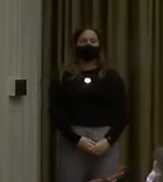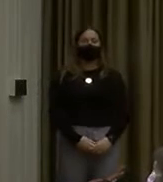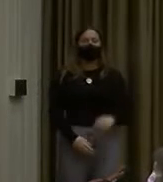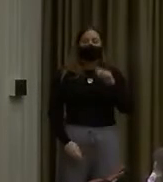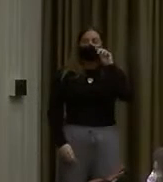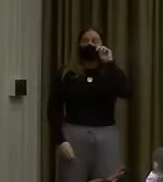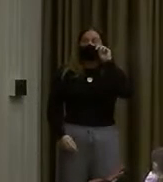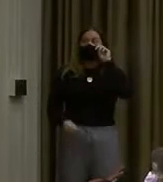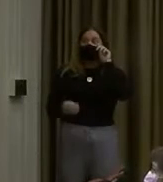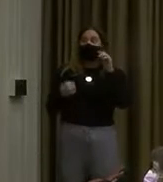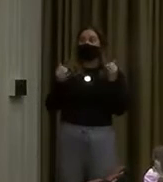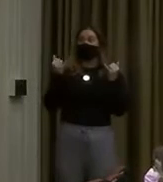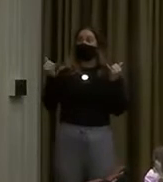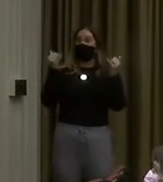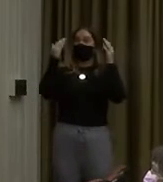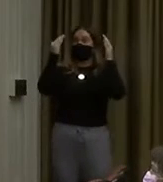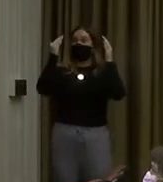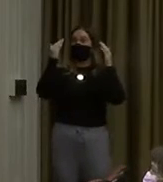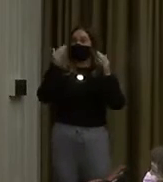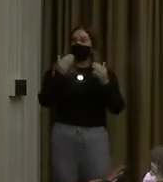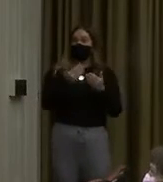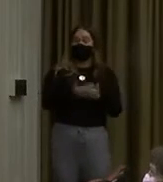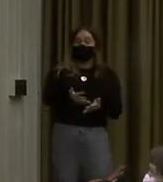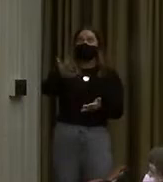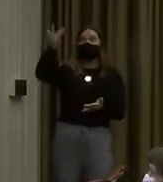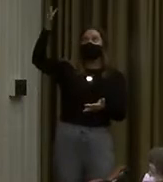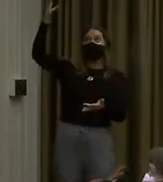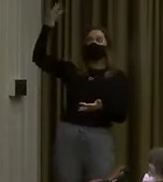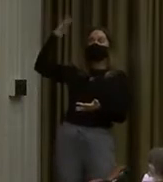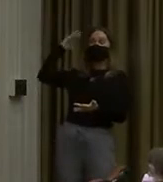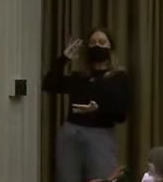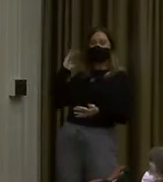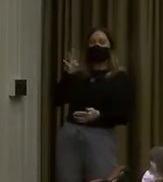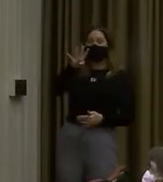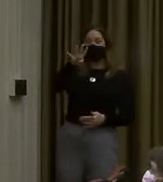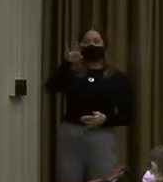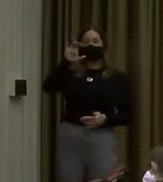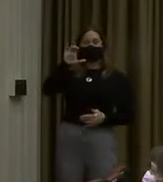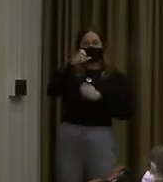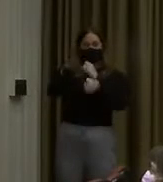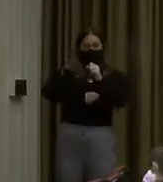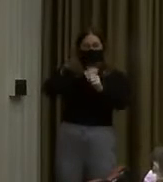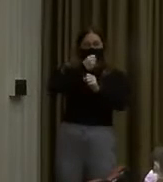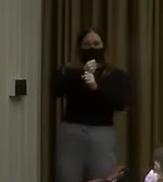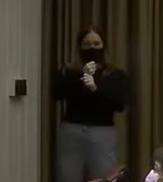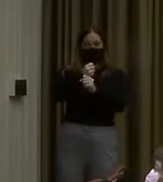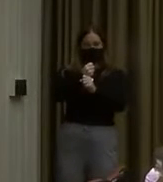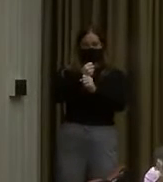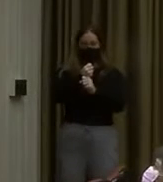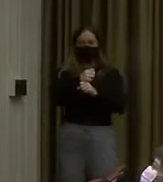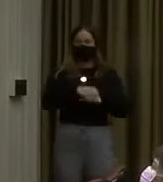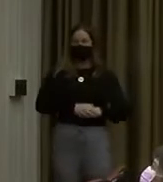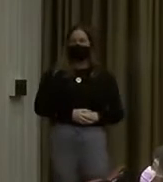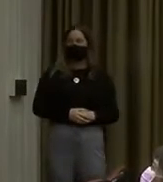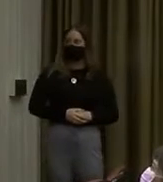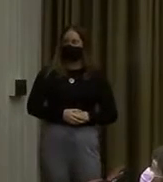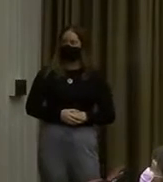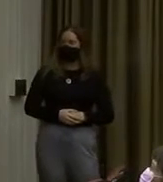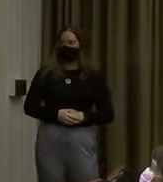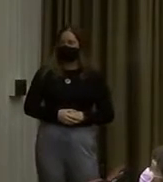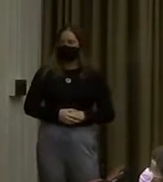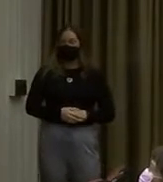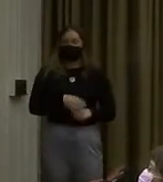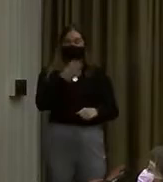I want to take us now back 400 years. I'm not going to take us to 1619, but I do want to take us